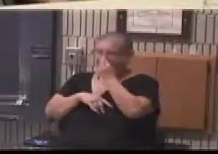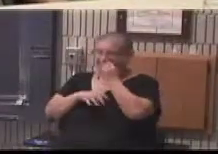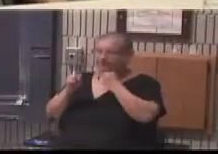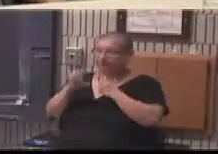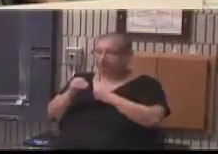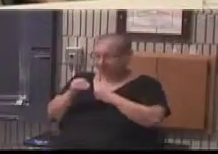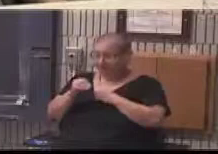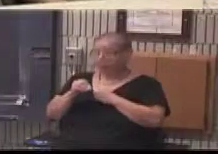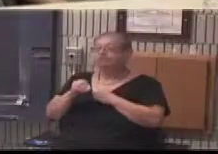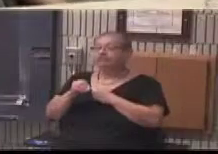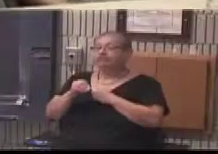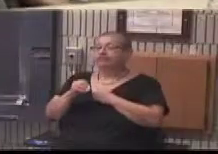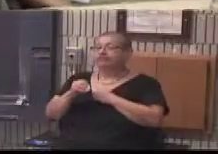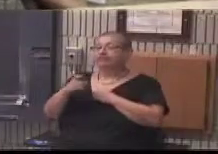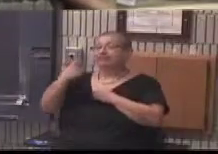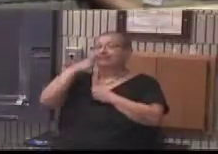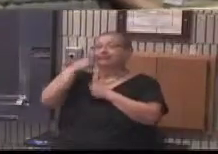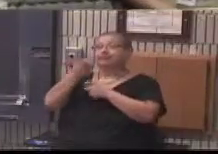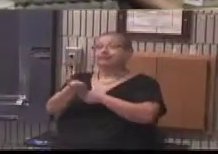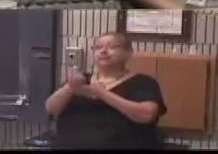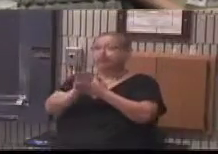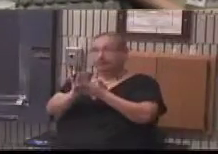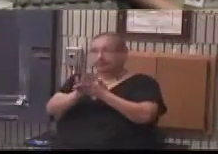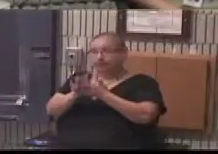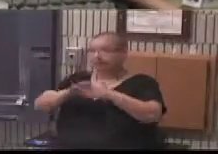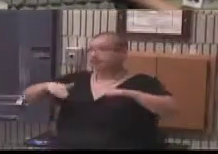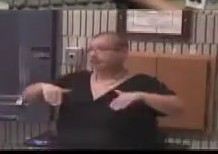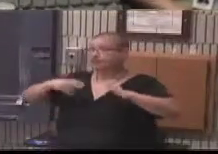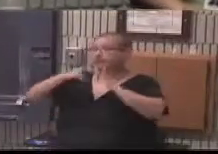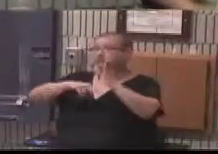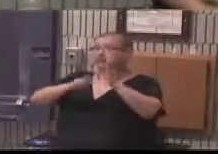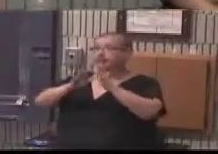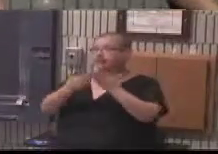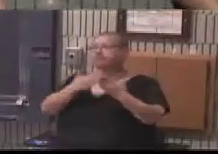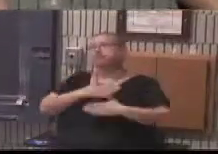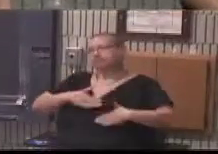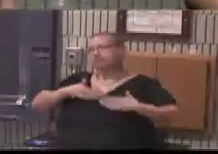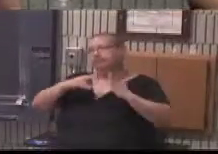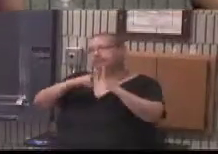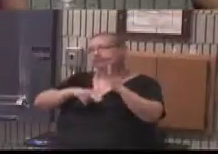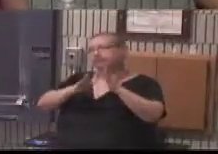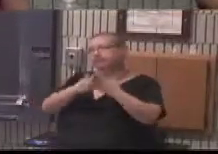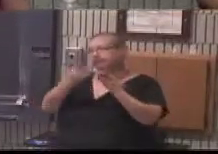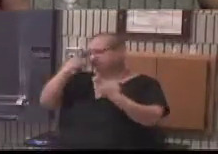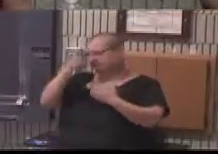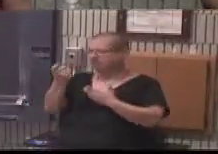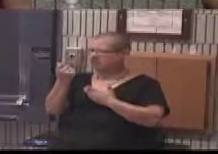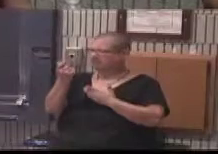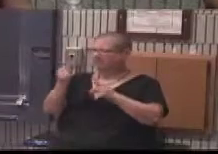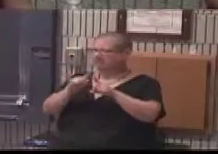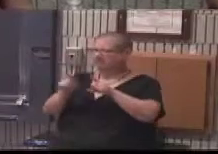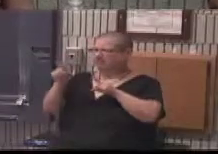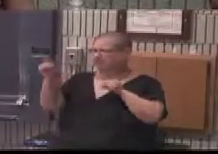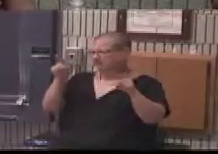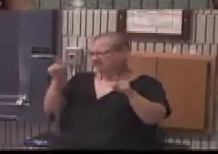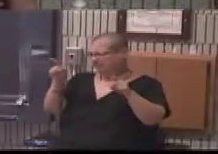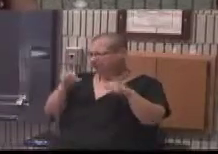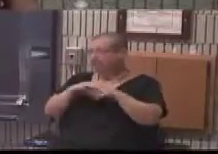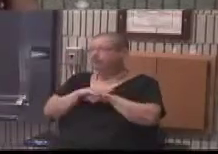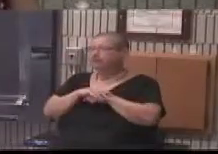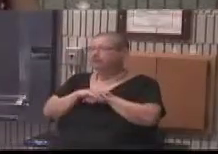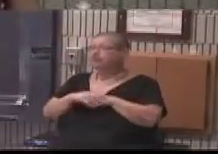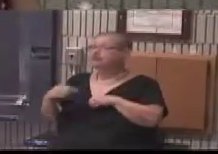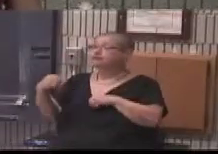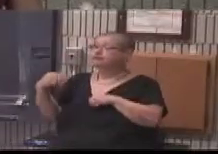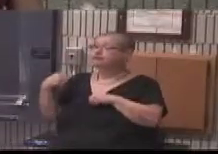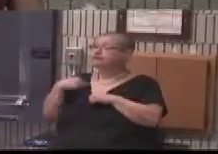For those of you who have just watched the movie and haven't actually read the book, I do recommend you read the book because there are some differences there. I